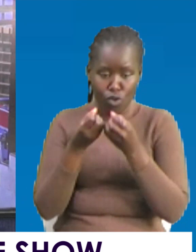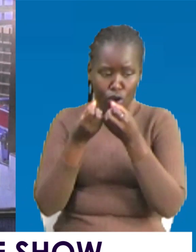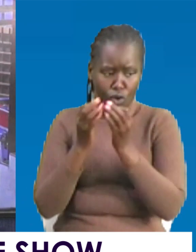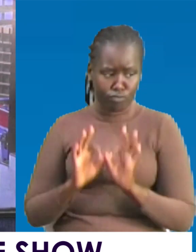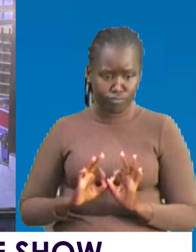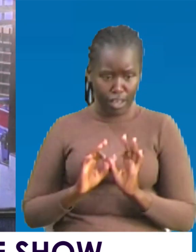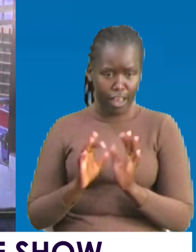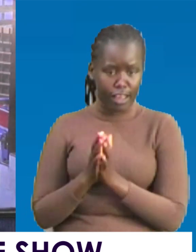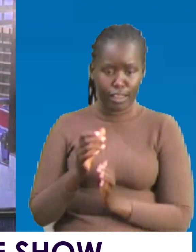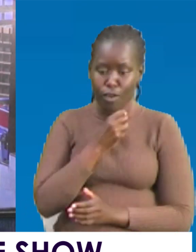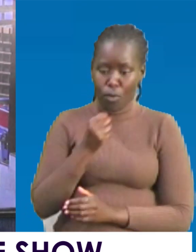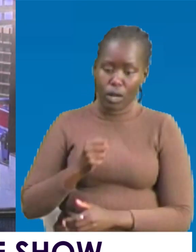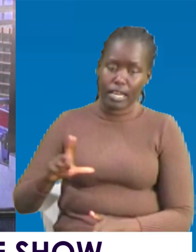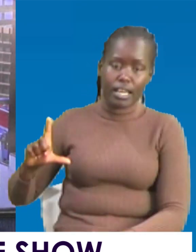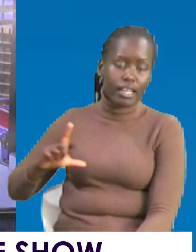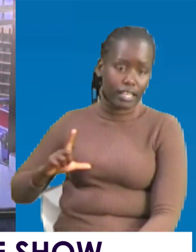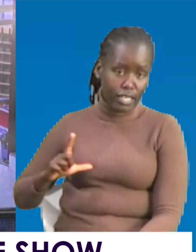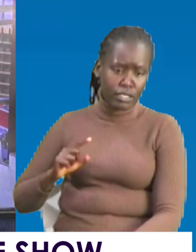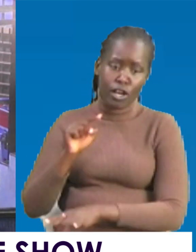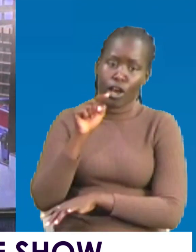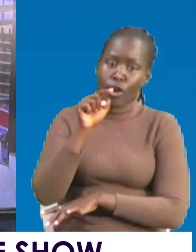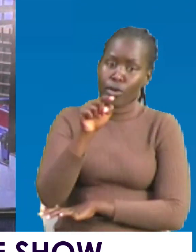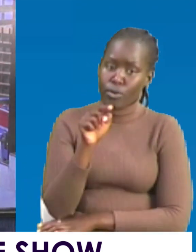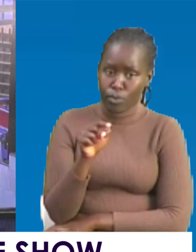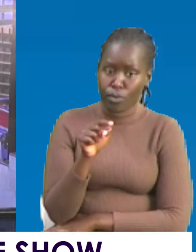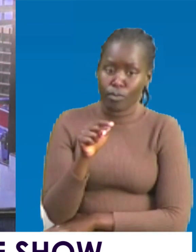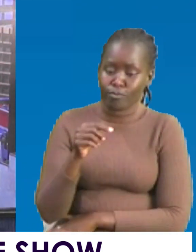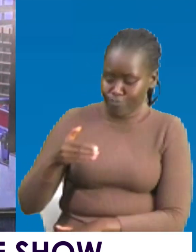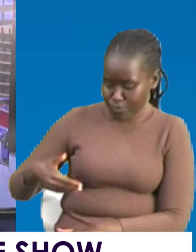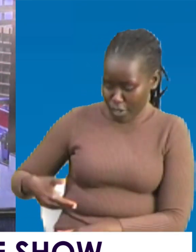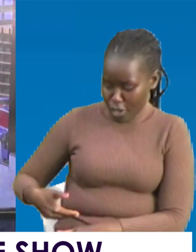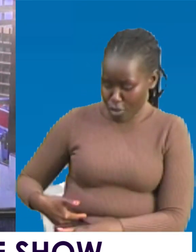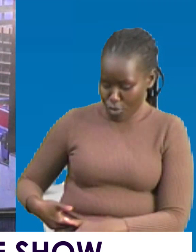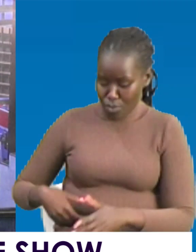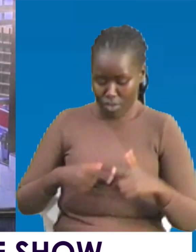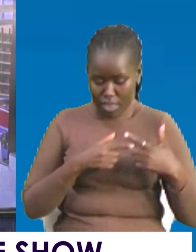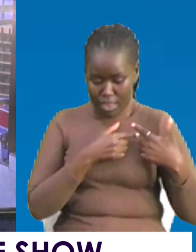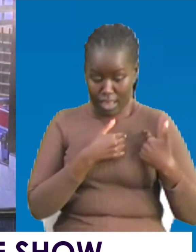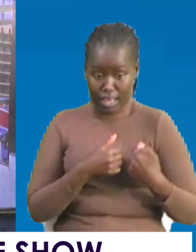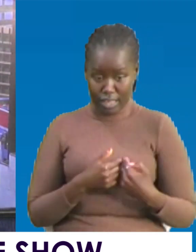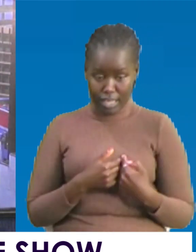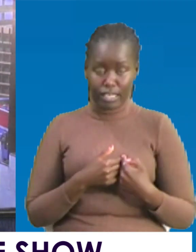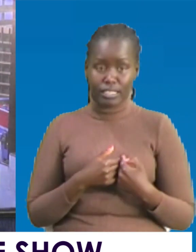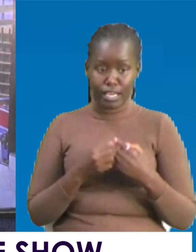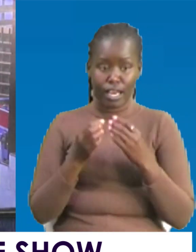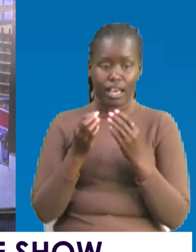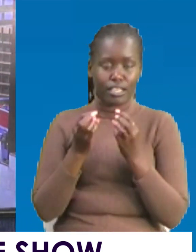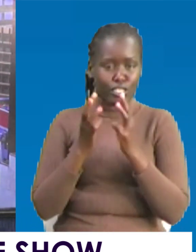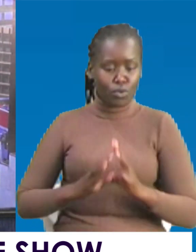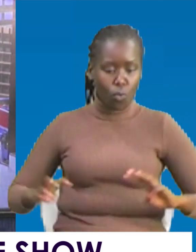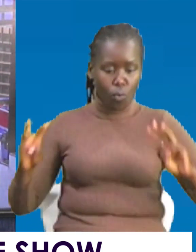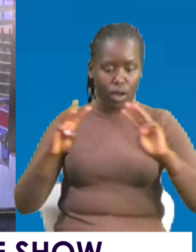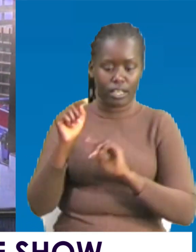and the old ladies, a youth at heart is what this show. Anyone